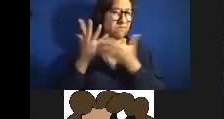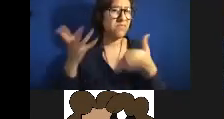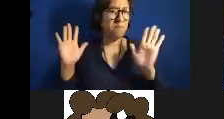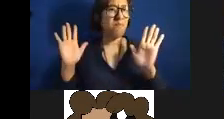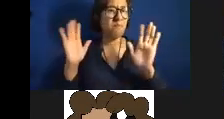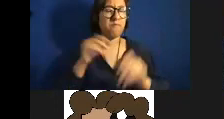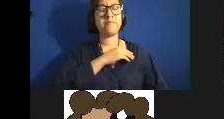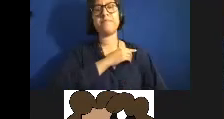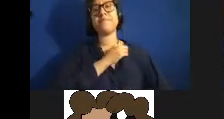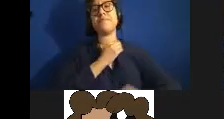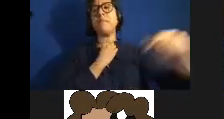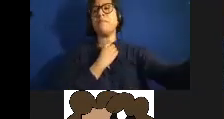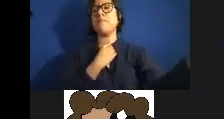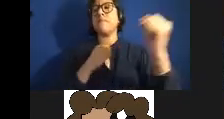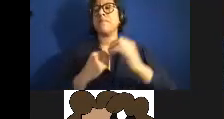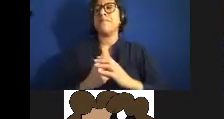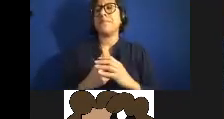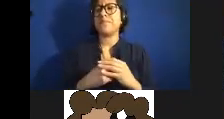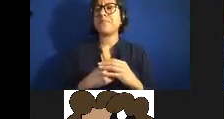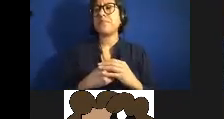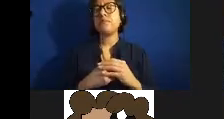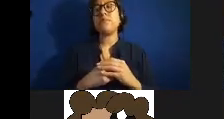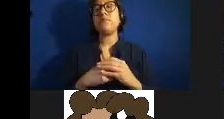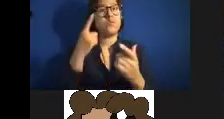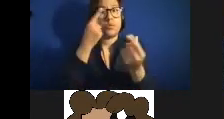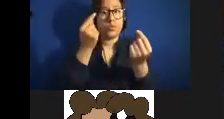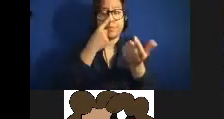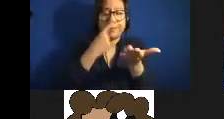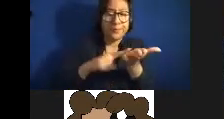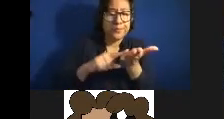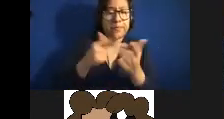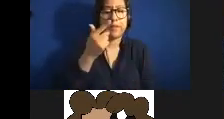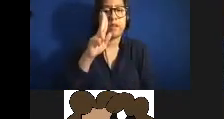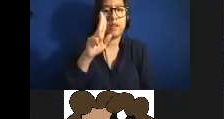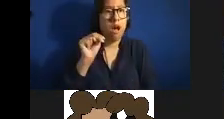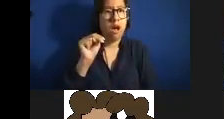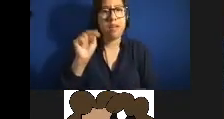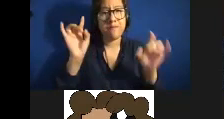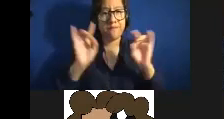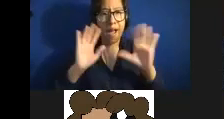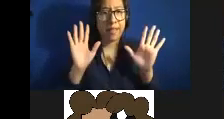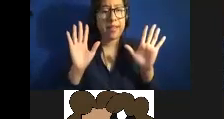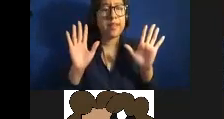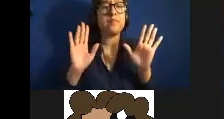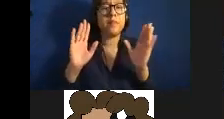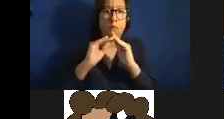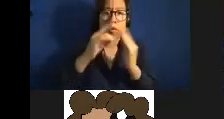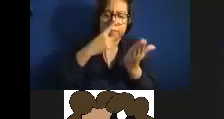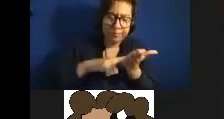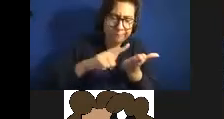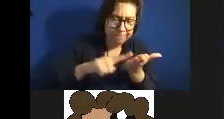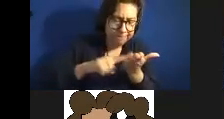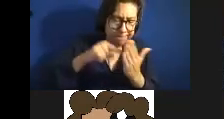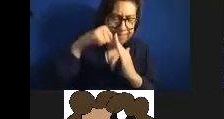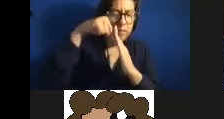that exploration really came because we were looking at gun violence. And as we got further into that, we saw that there was a need to